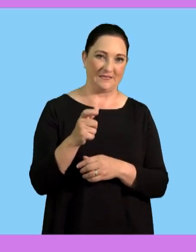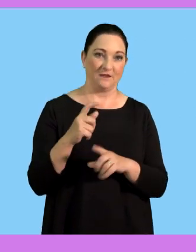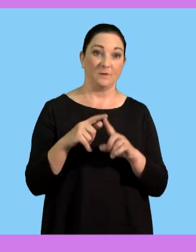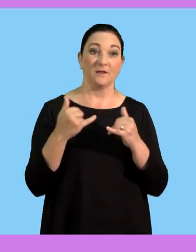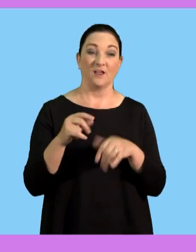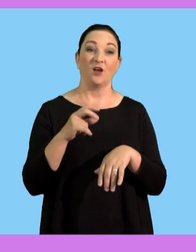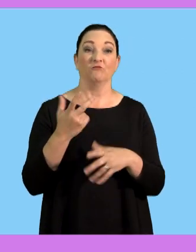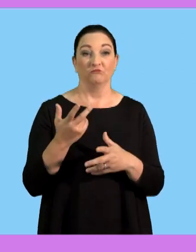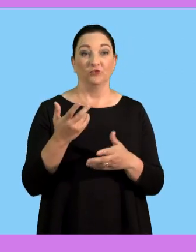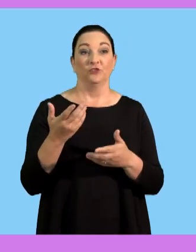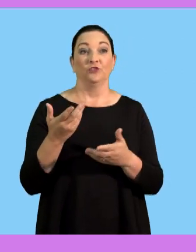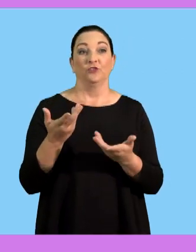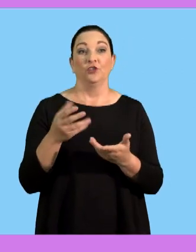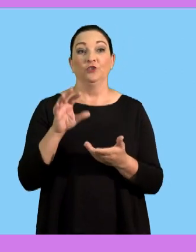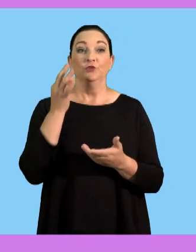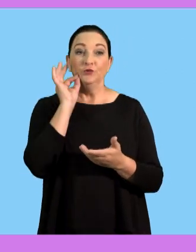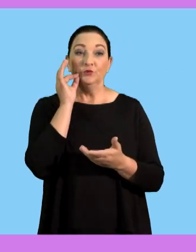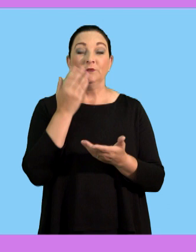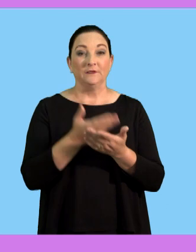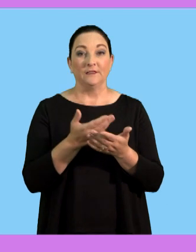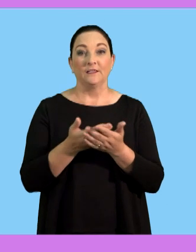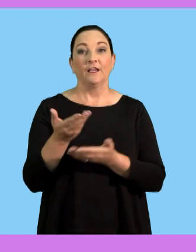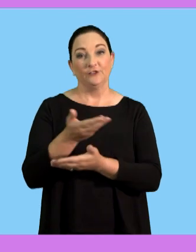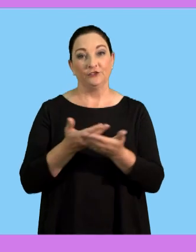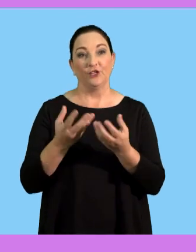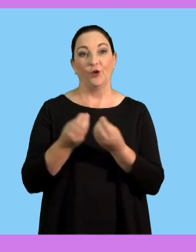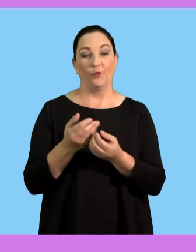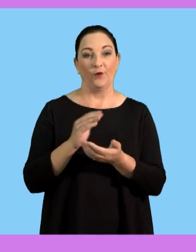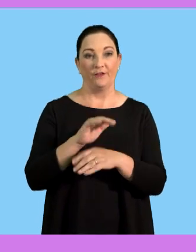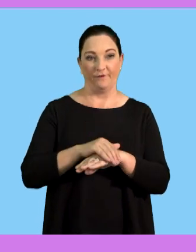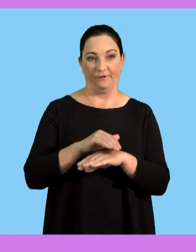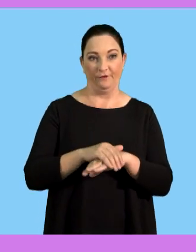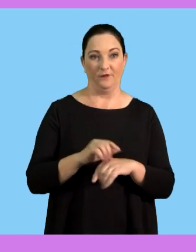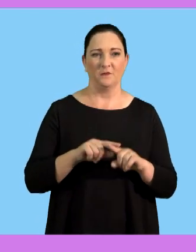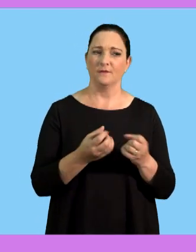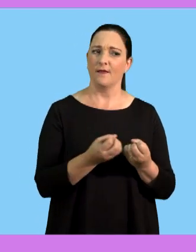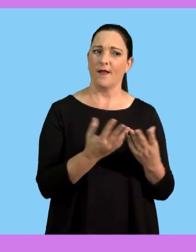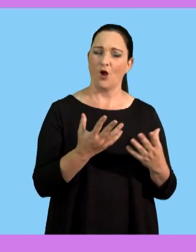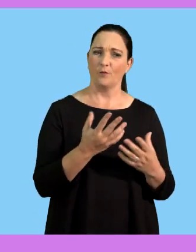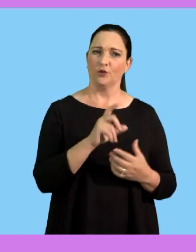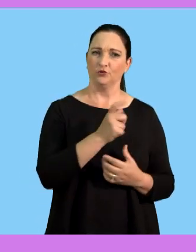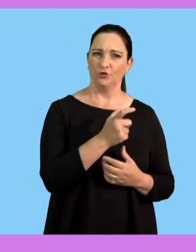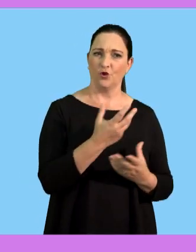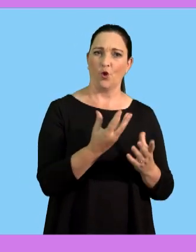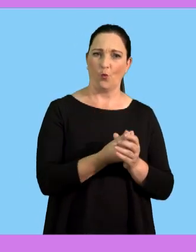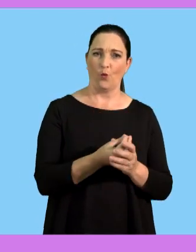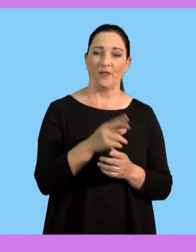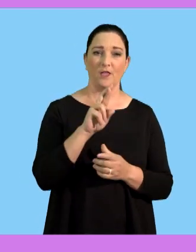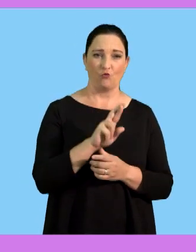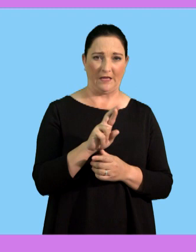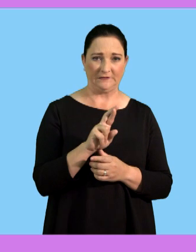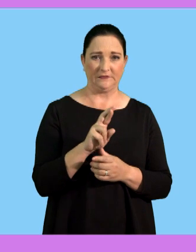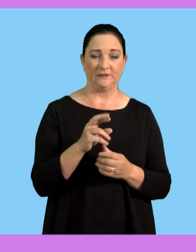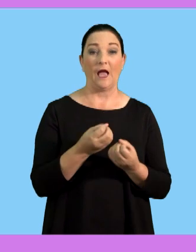right? So now let's look at the first question. The first question is saying, how many chocolates are there with raisins? How many